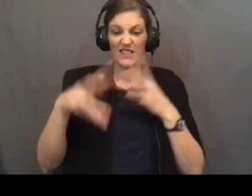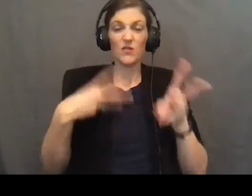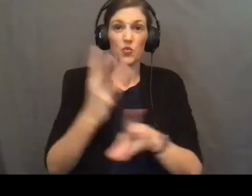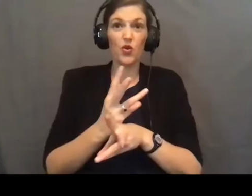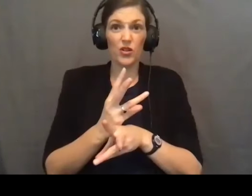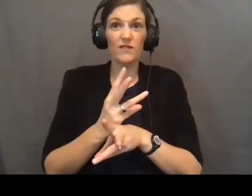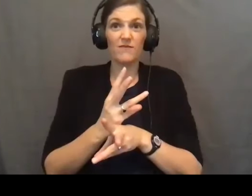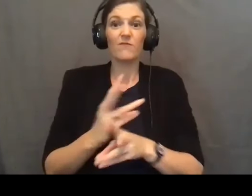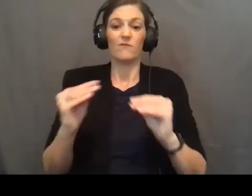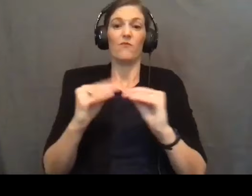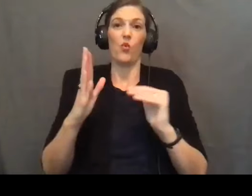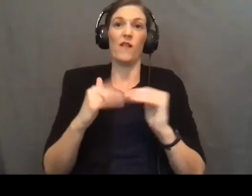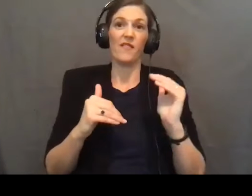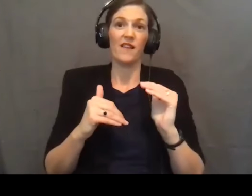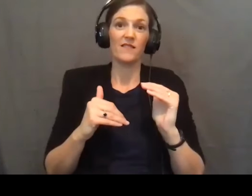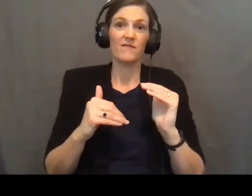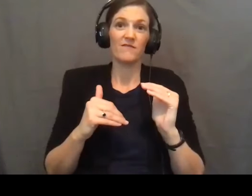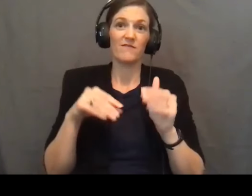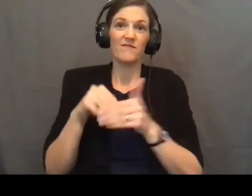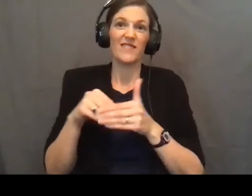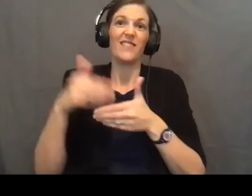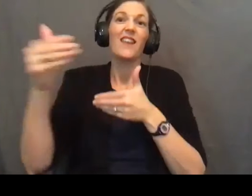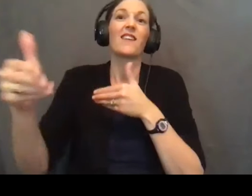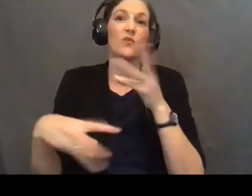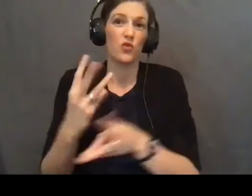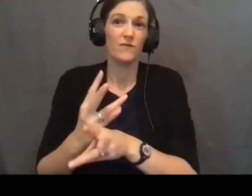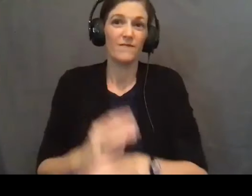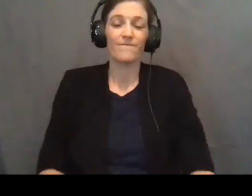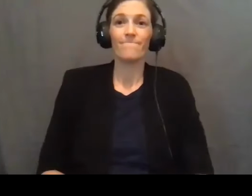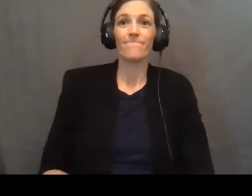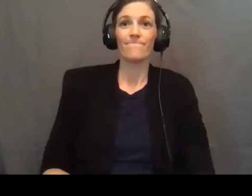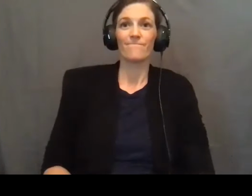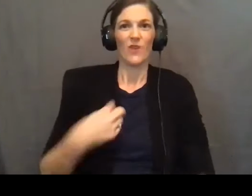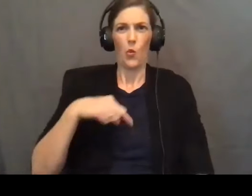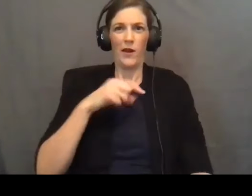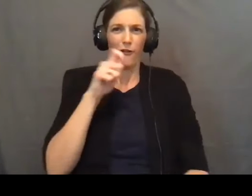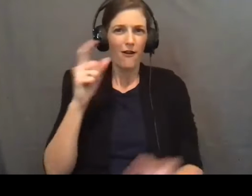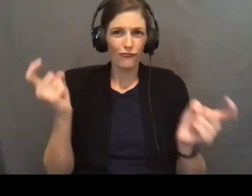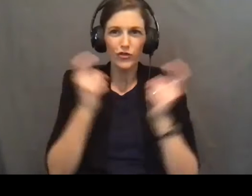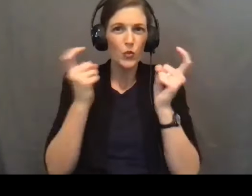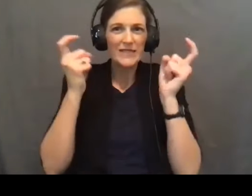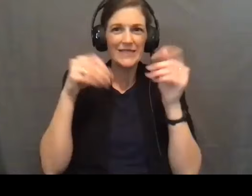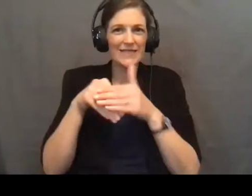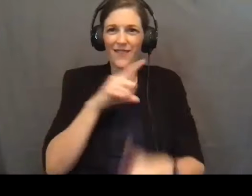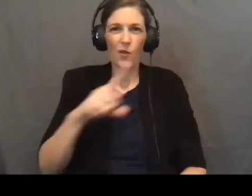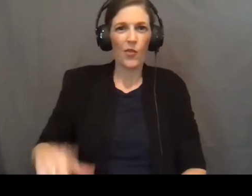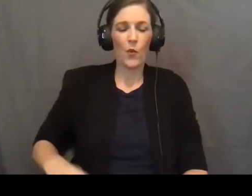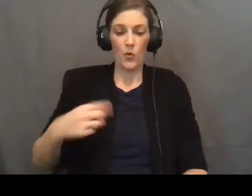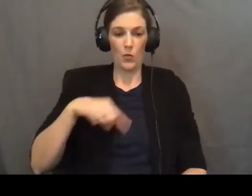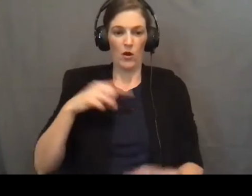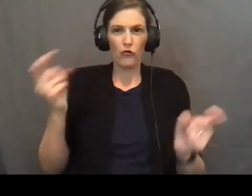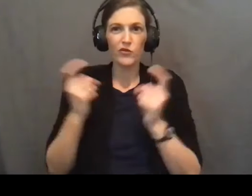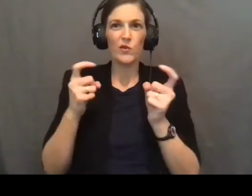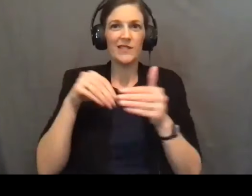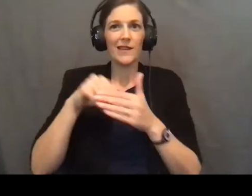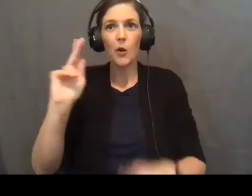more than we have into the next. That we aren't rejoicing in the Lord. We're rejoicing in our